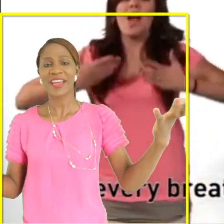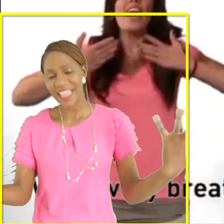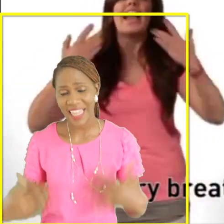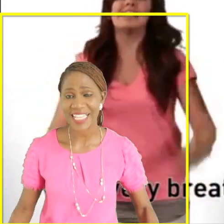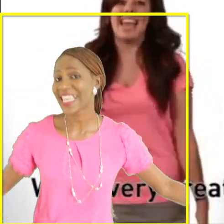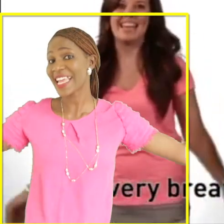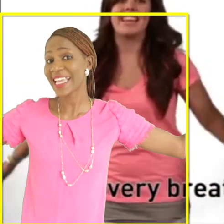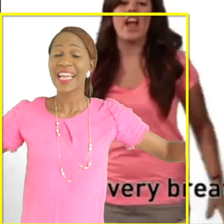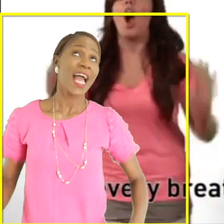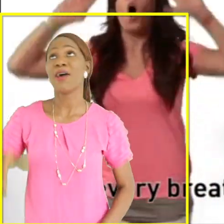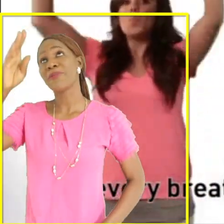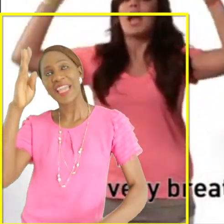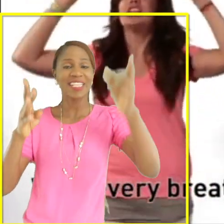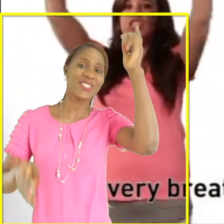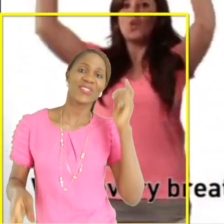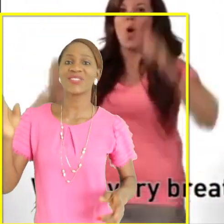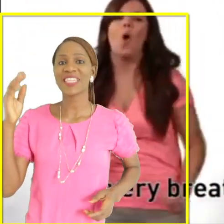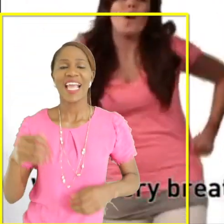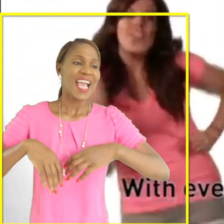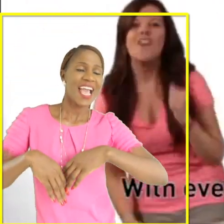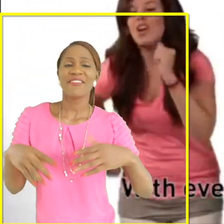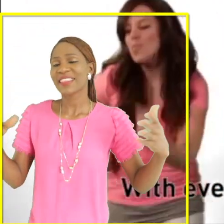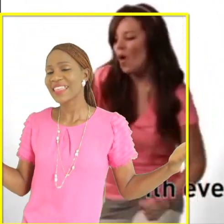Every breath that I take, I'll praise you.